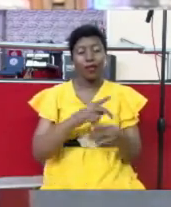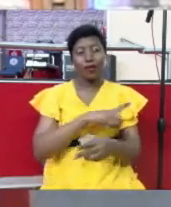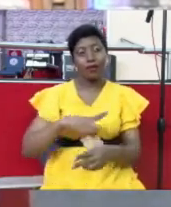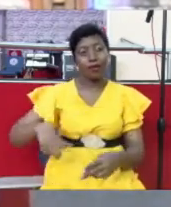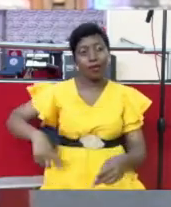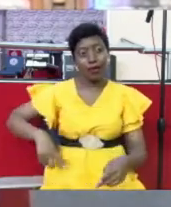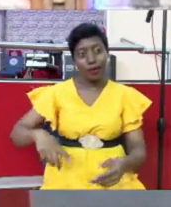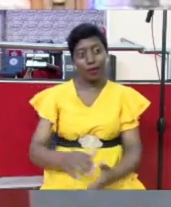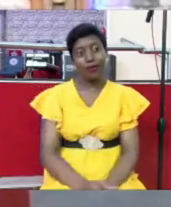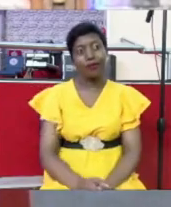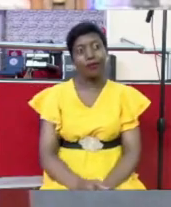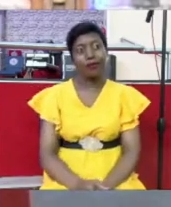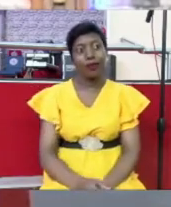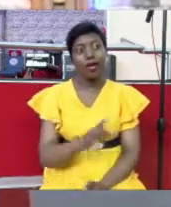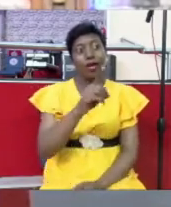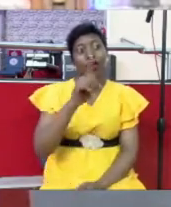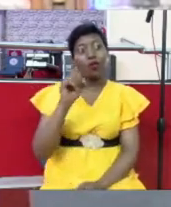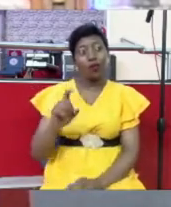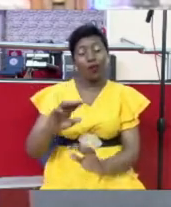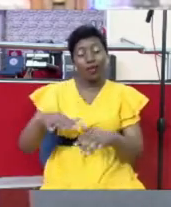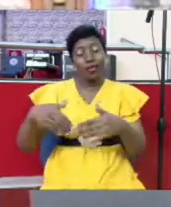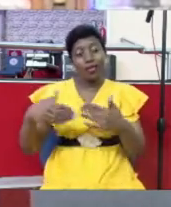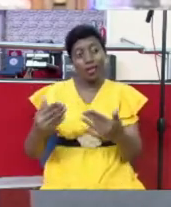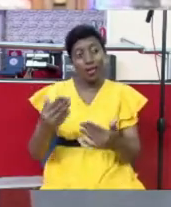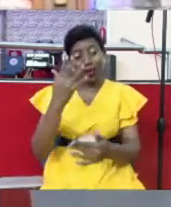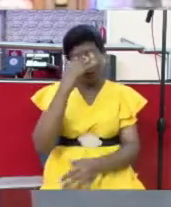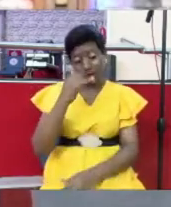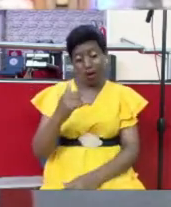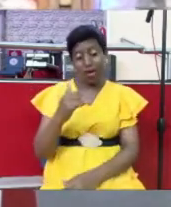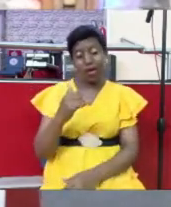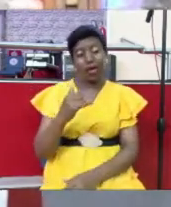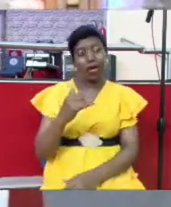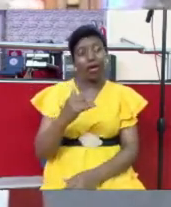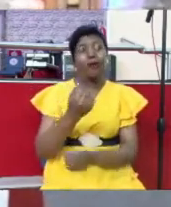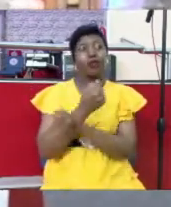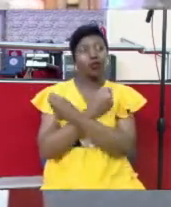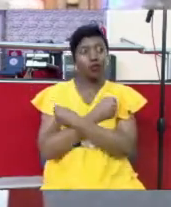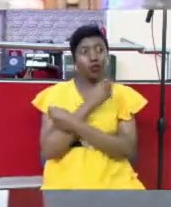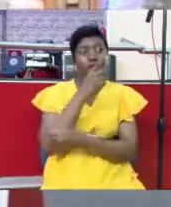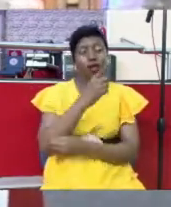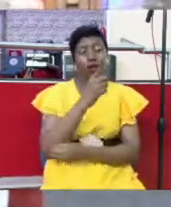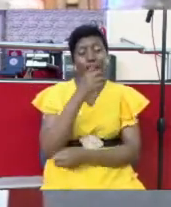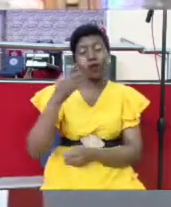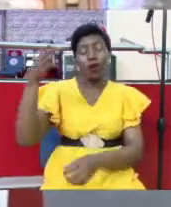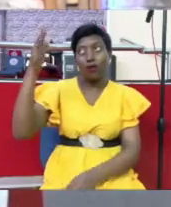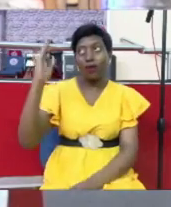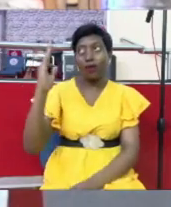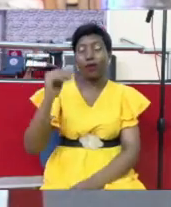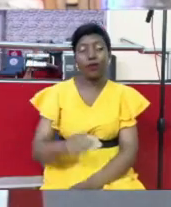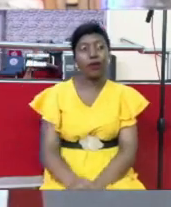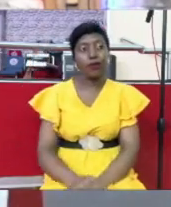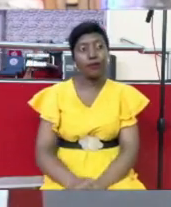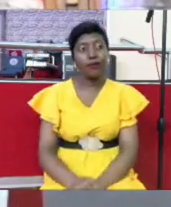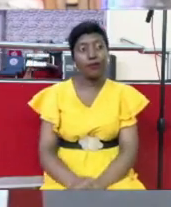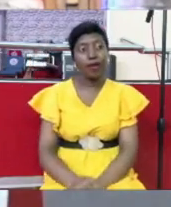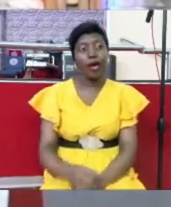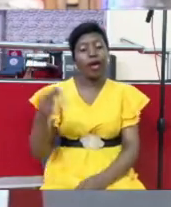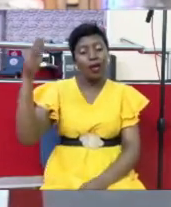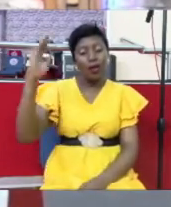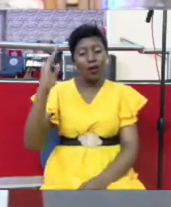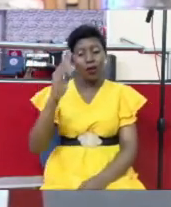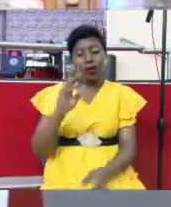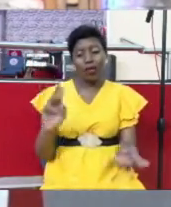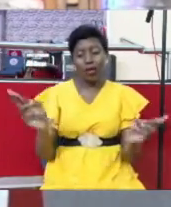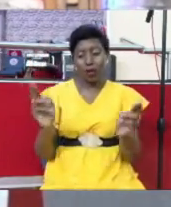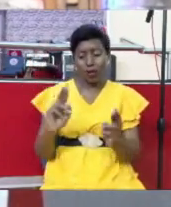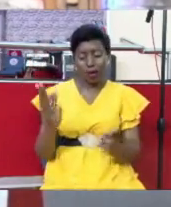Yesu asifiwe. You should give because you love the Lord. Lazima utoe kwa sababu wampenda Mungu. And God already modeled for us